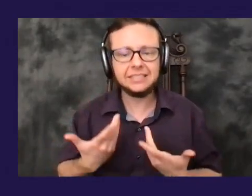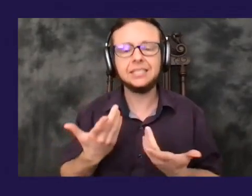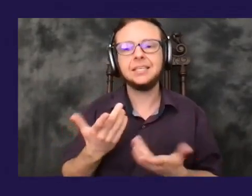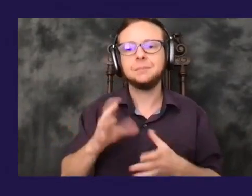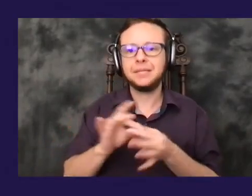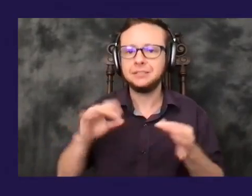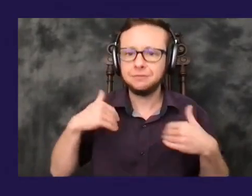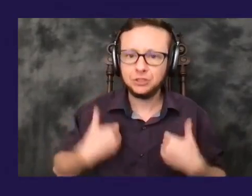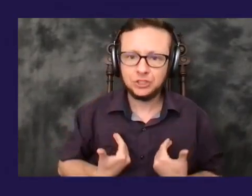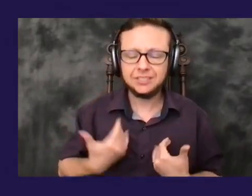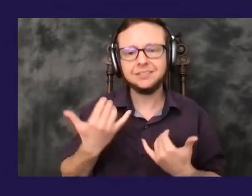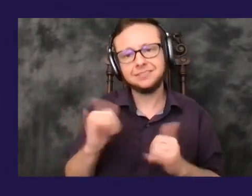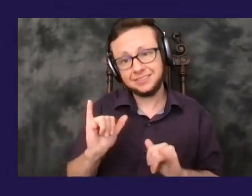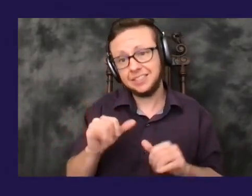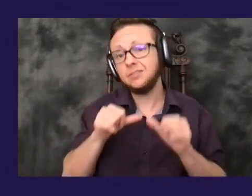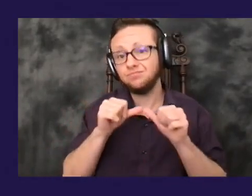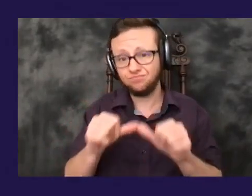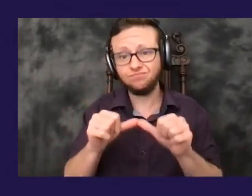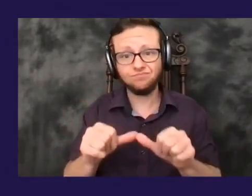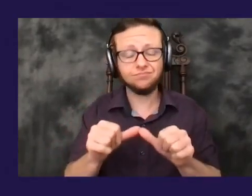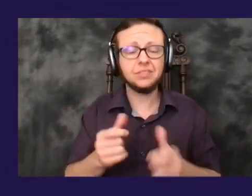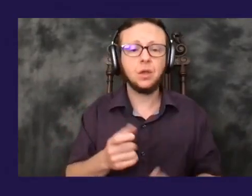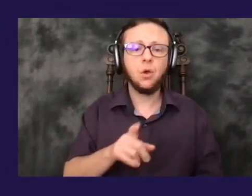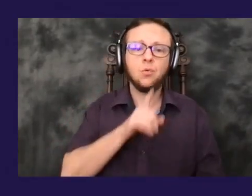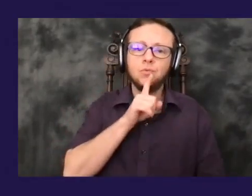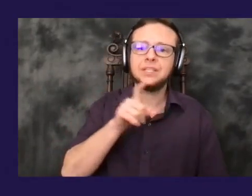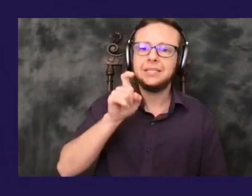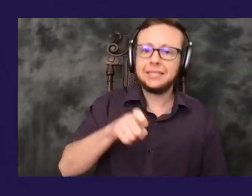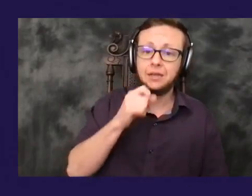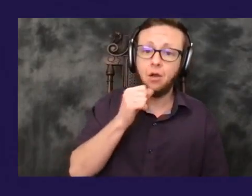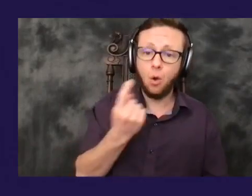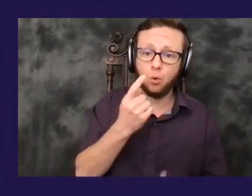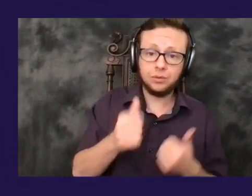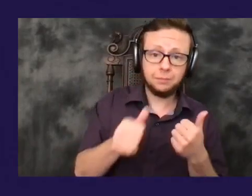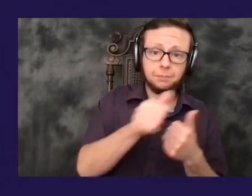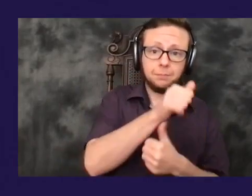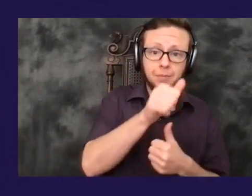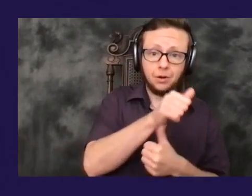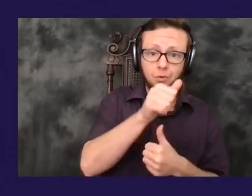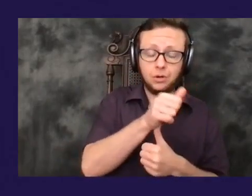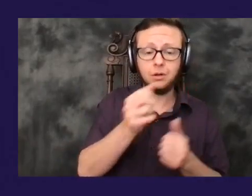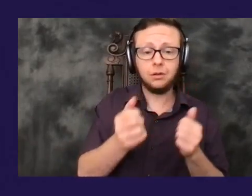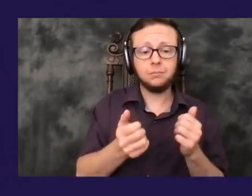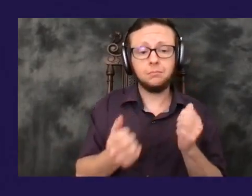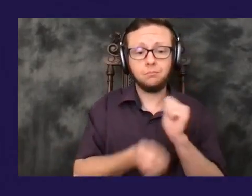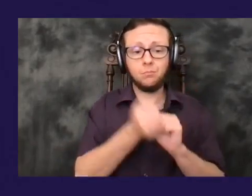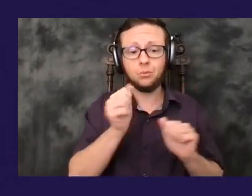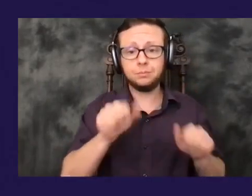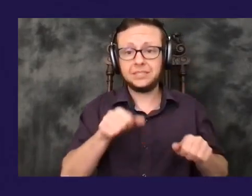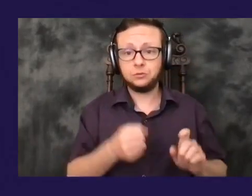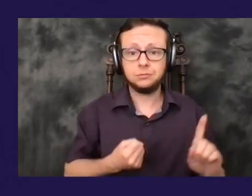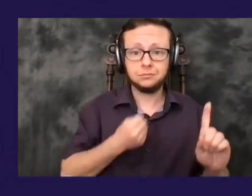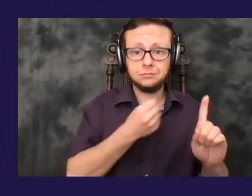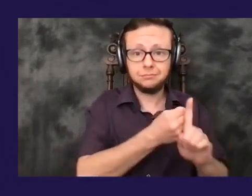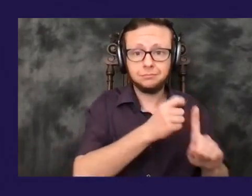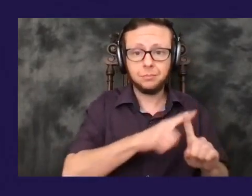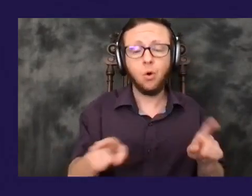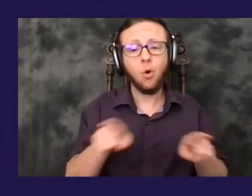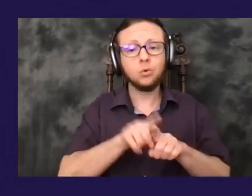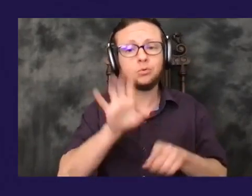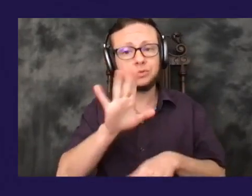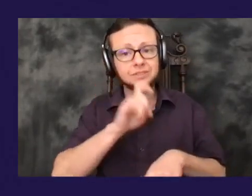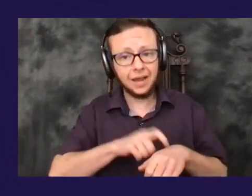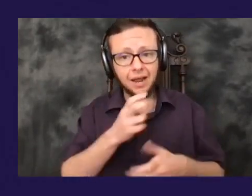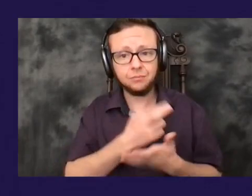strong. So yeah, it's a need to not only prioritize those with the best or the highest potential for impact, but then actually dedicating your time and